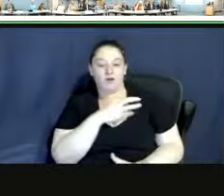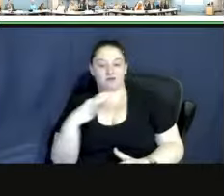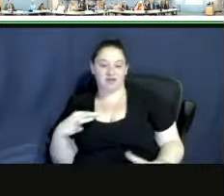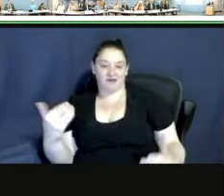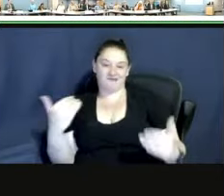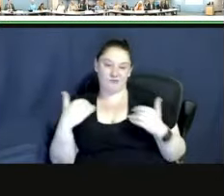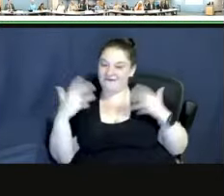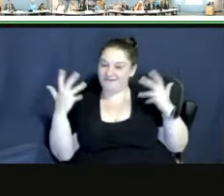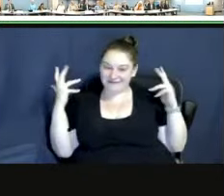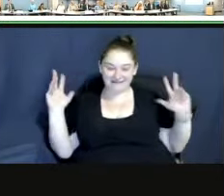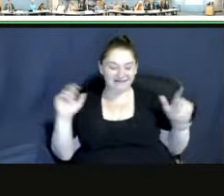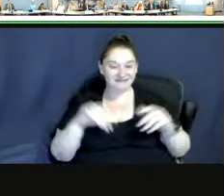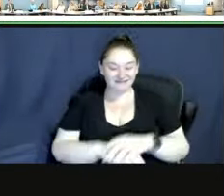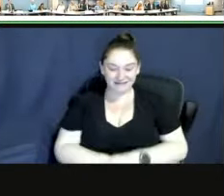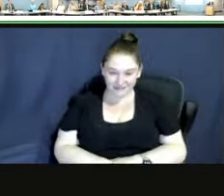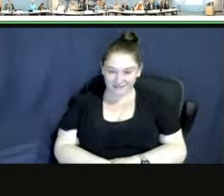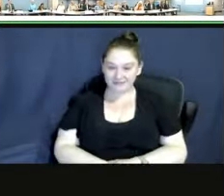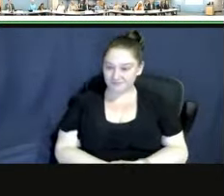Thank you.